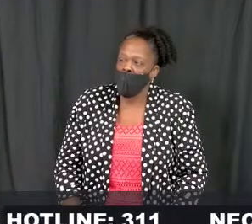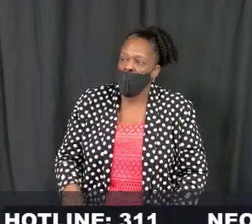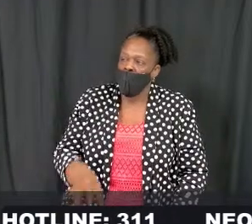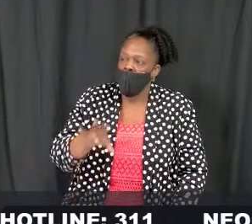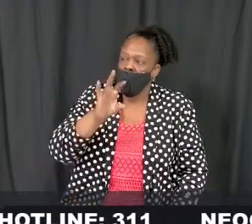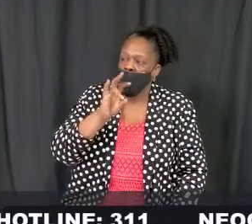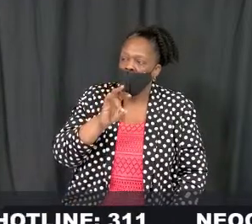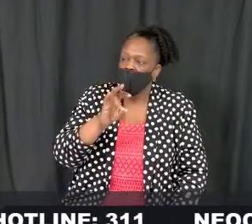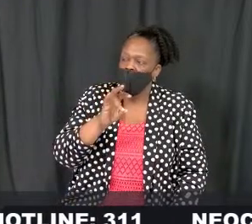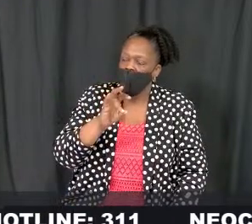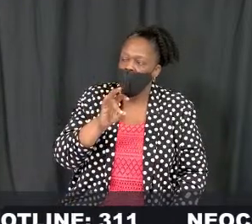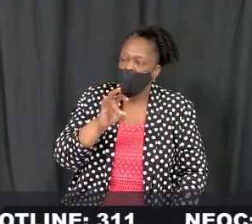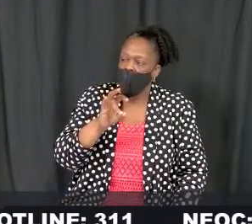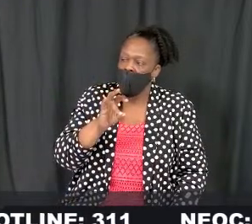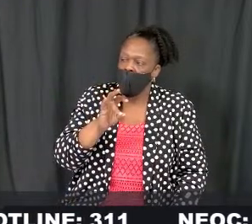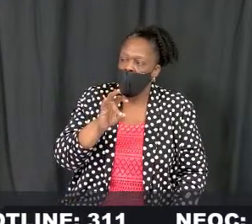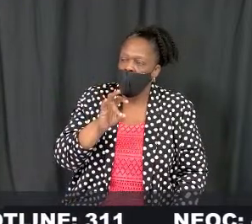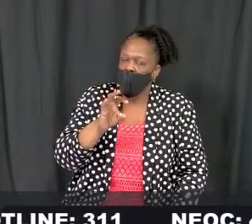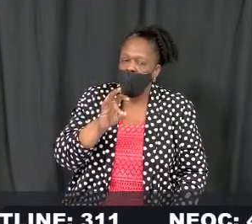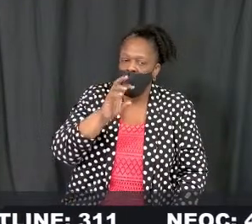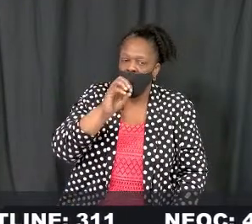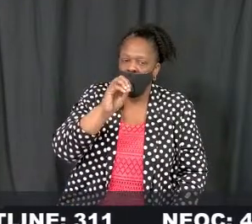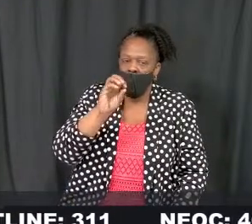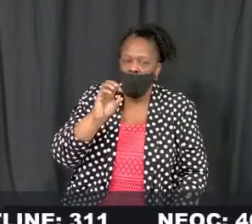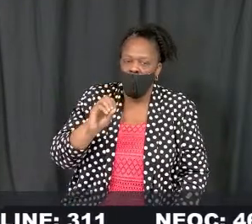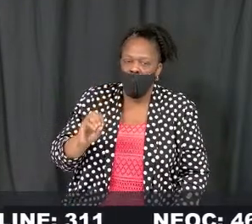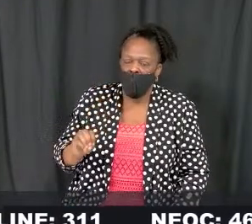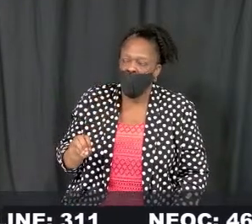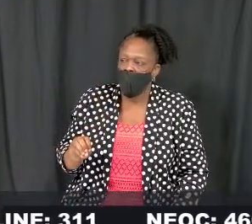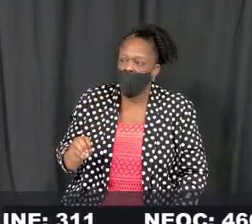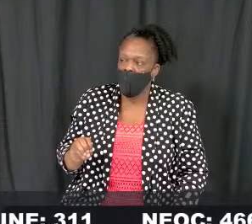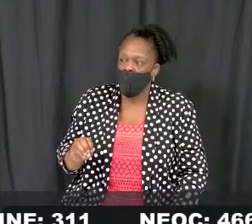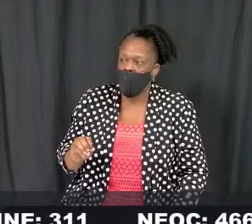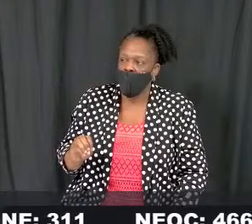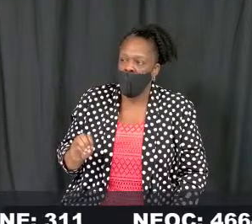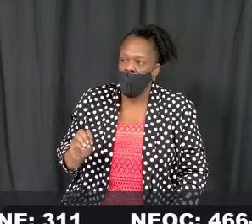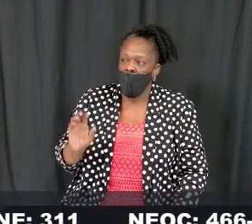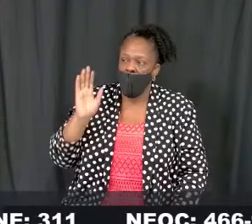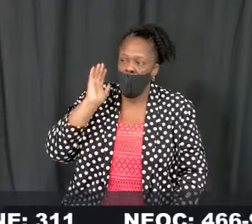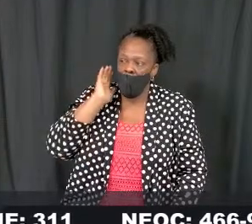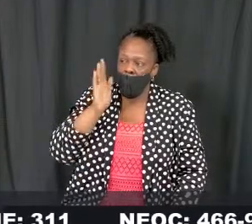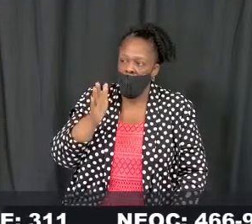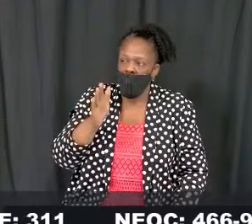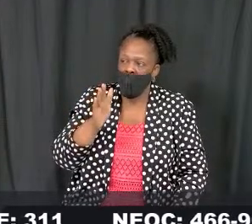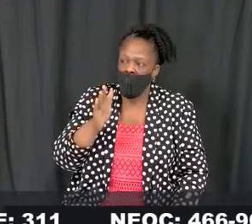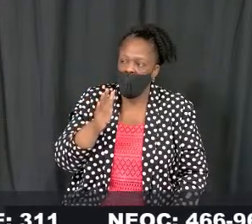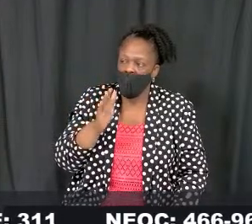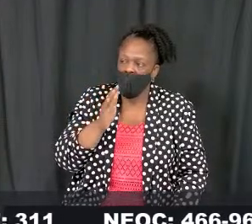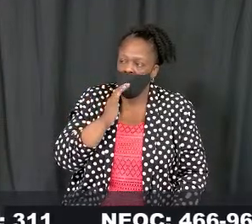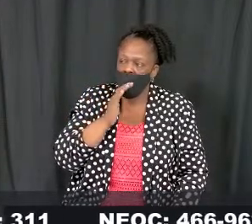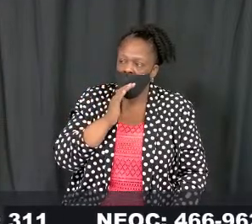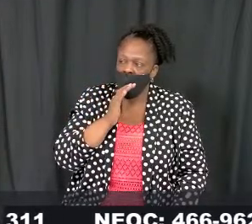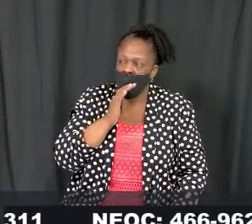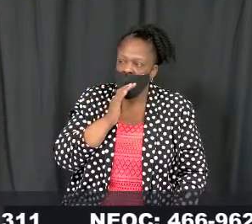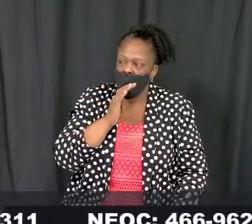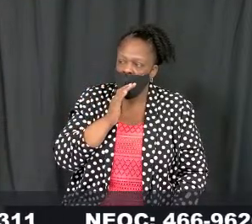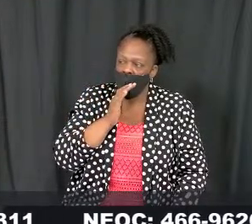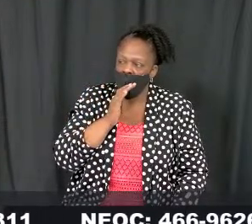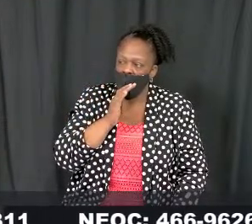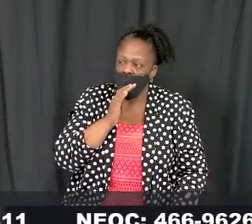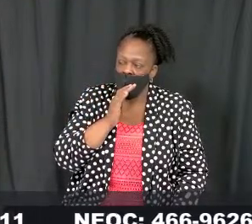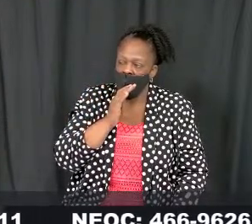some 14,000 plus, and Nevis is at 4,000 plus, just a little more than the number of persons